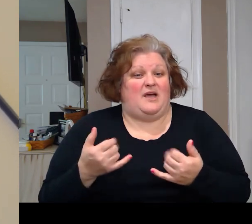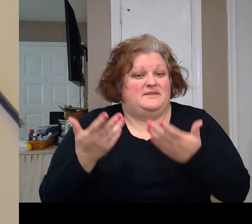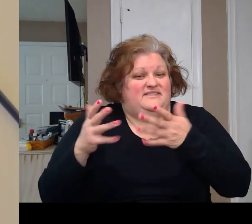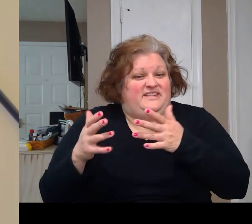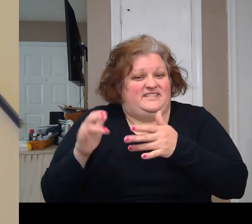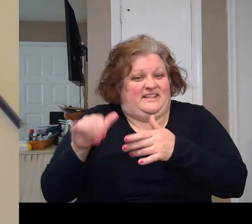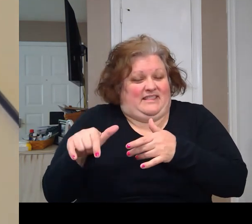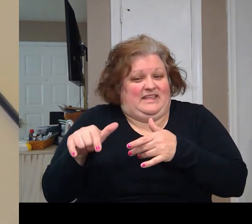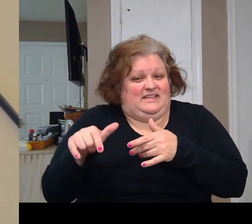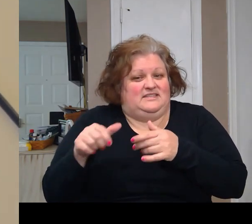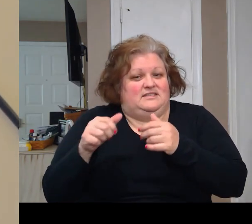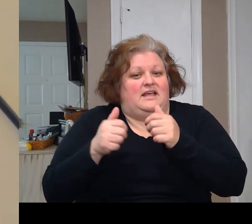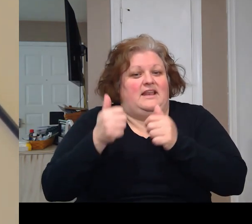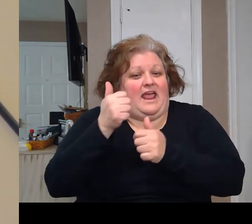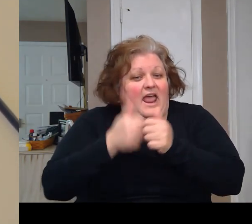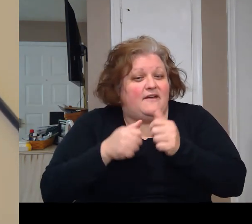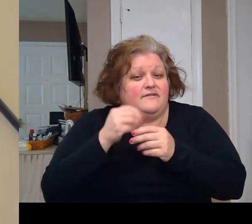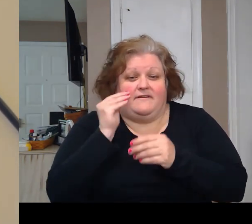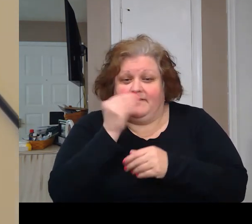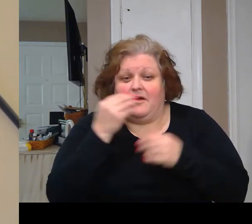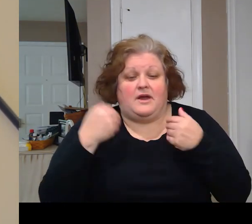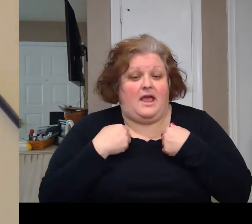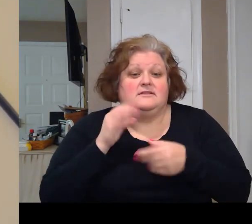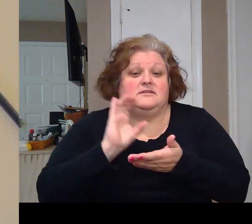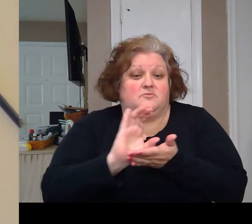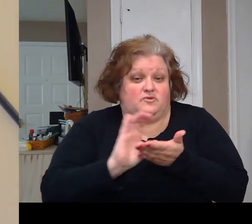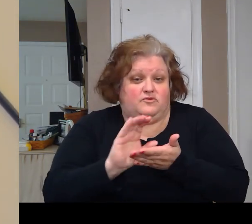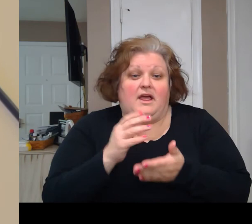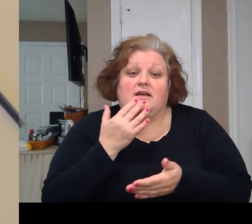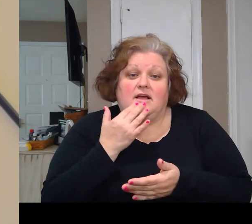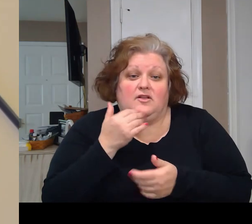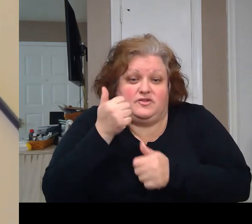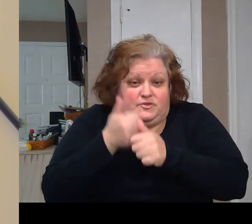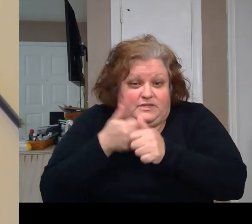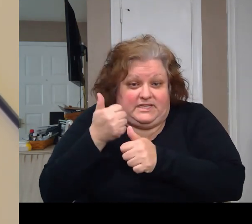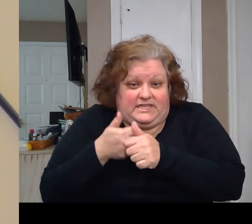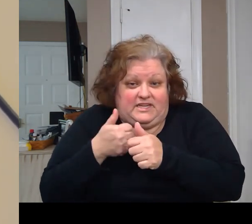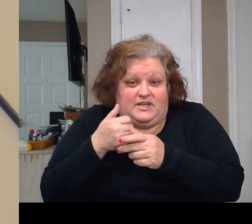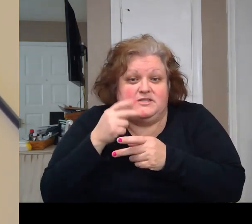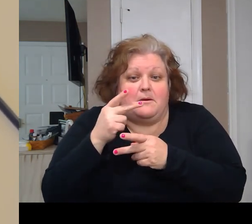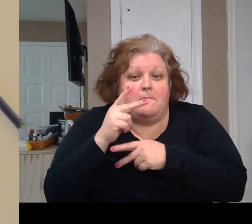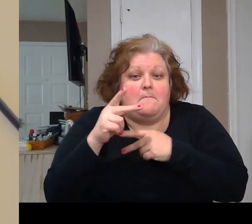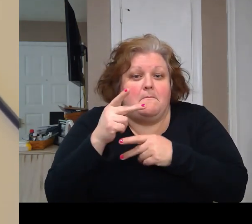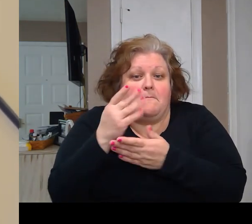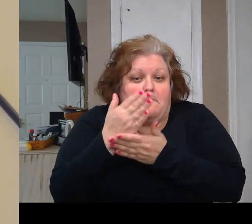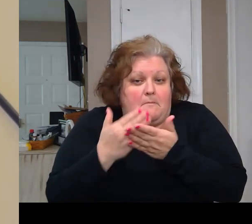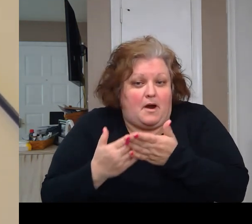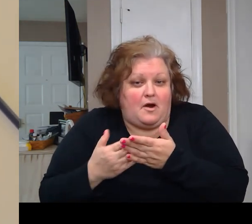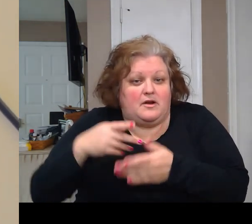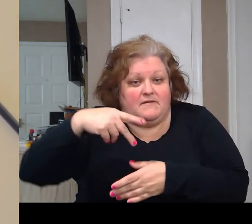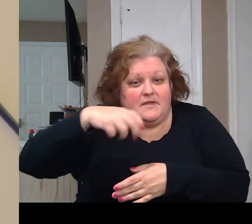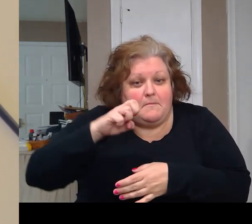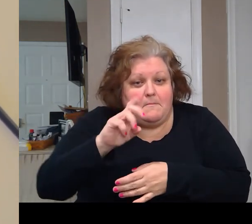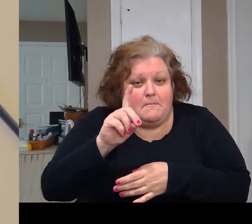And I'm just finishing up this step by making sure that every flower has some color, crayon color added to each part of the